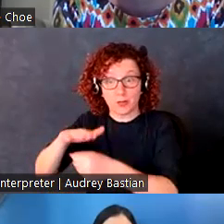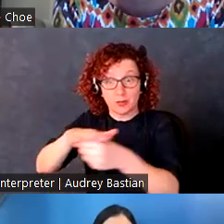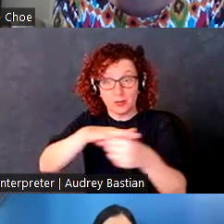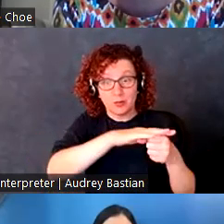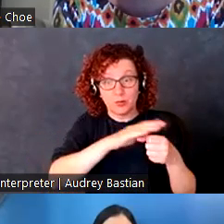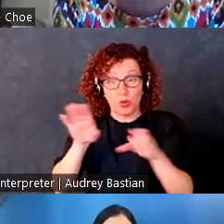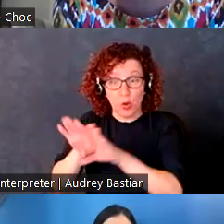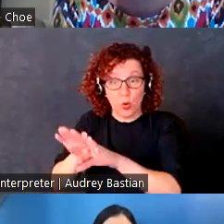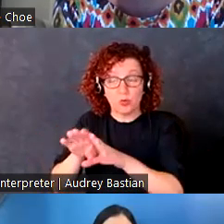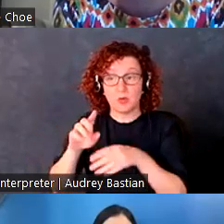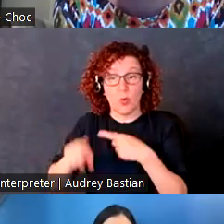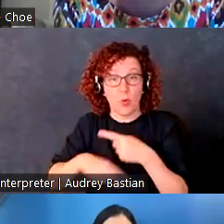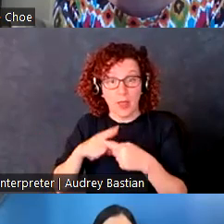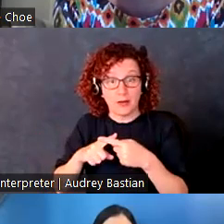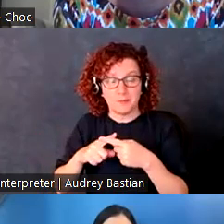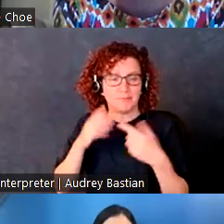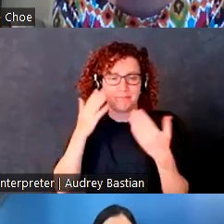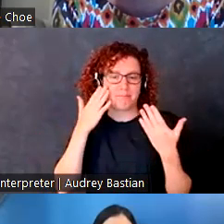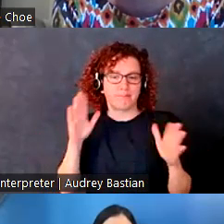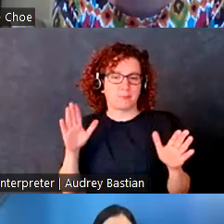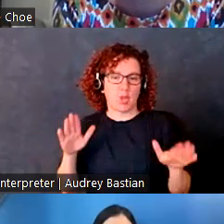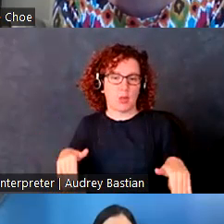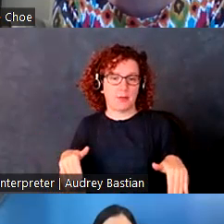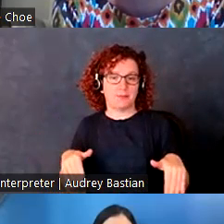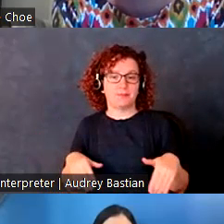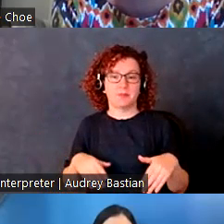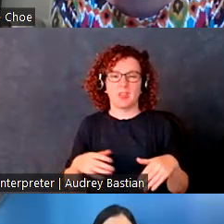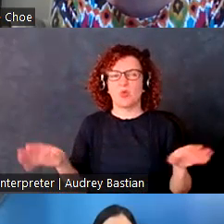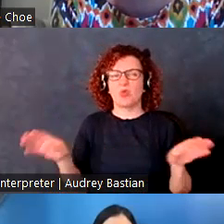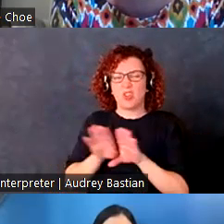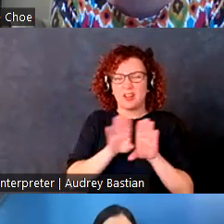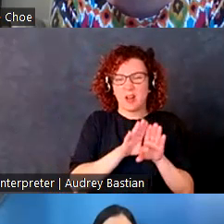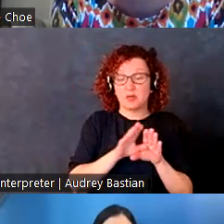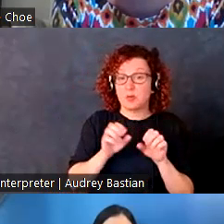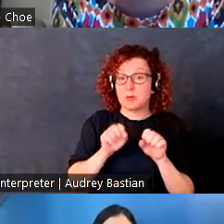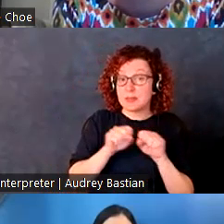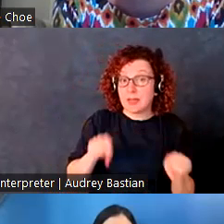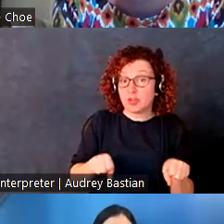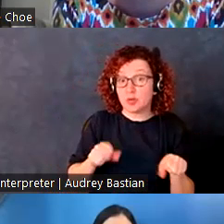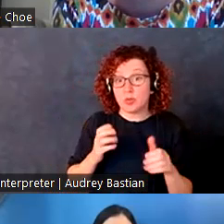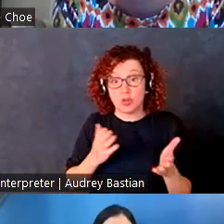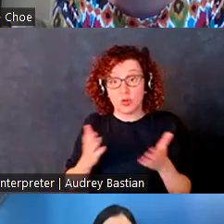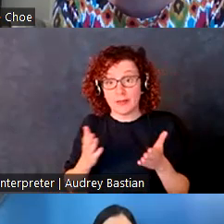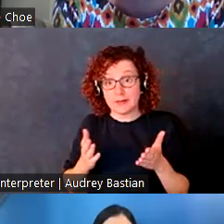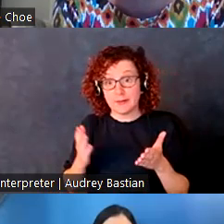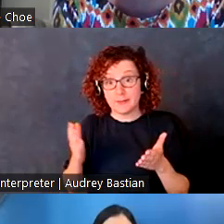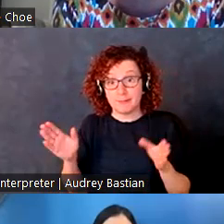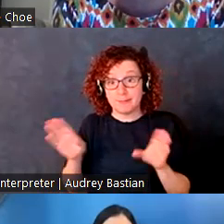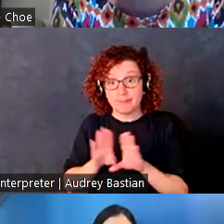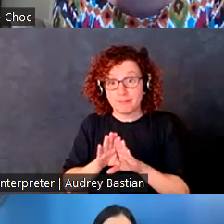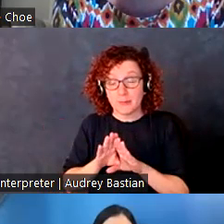you know, what sort of shutdowns either to the station or the service will necessarily be incorporated into the